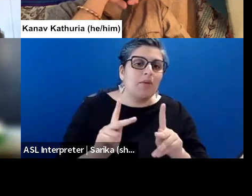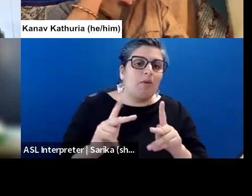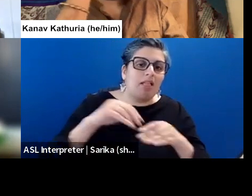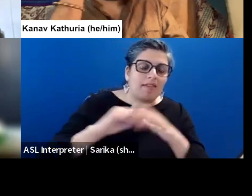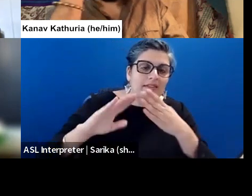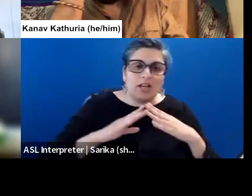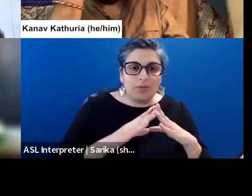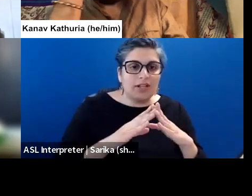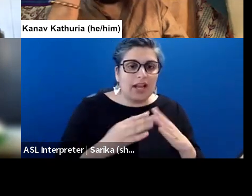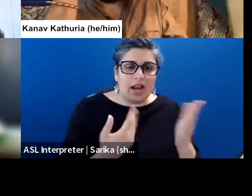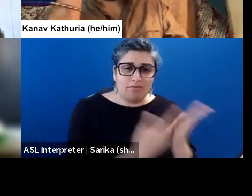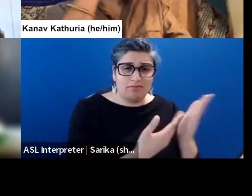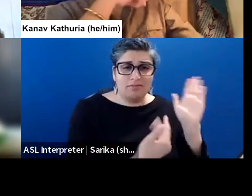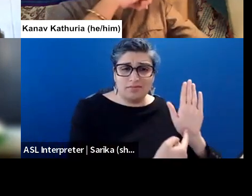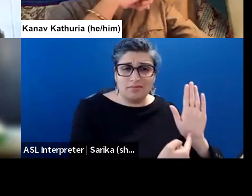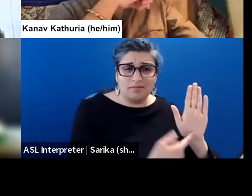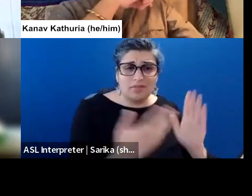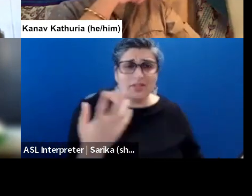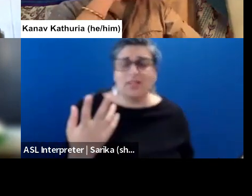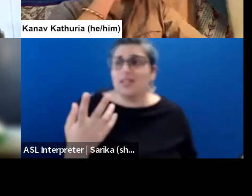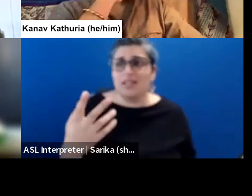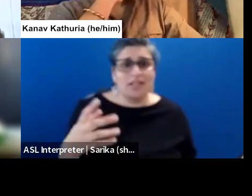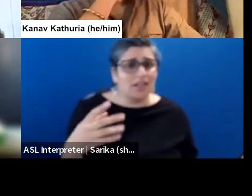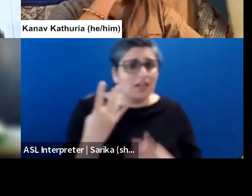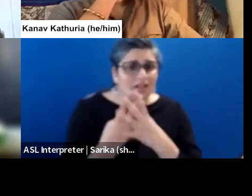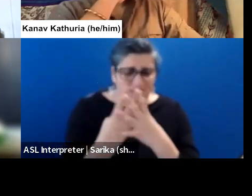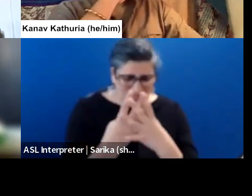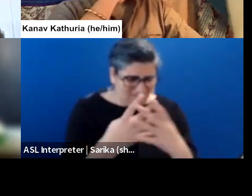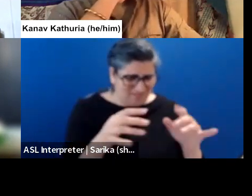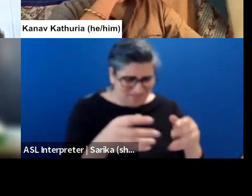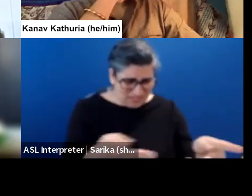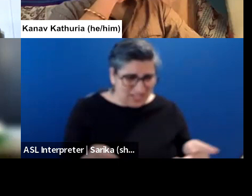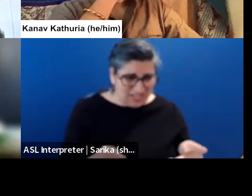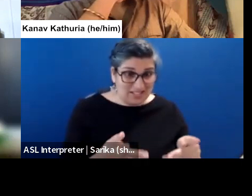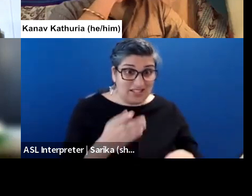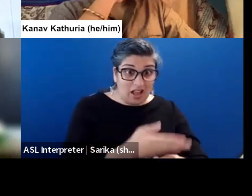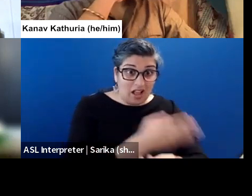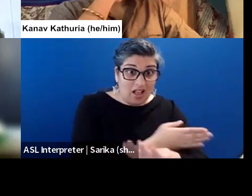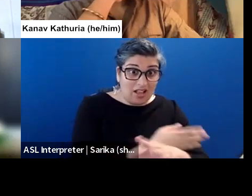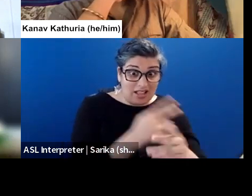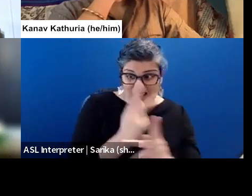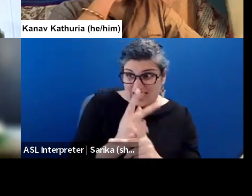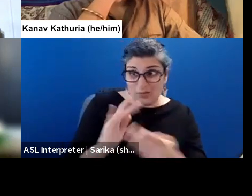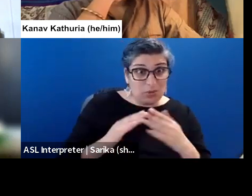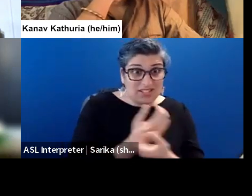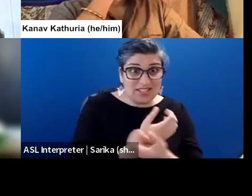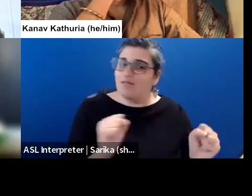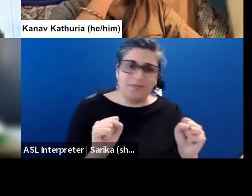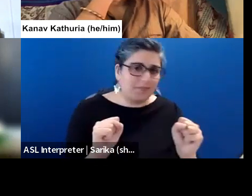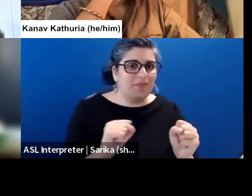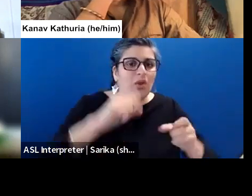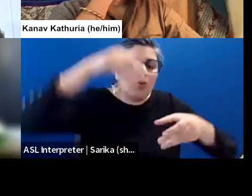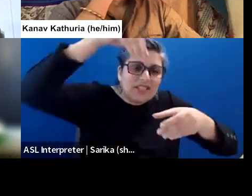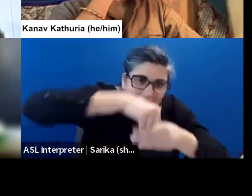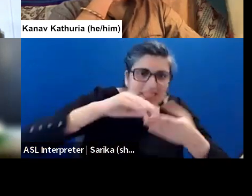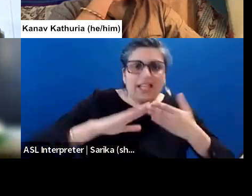it's not the carceral space that rehabilitates. It's not the carceral space that keeps our community safe, right? It's about what's in the community.